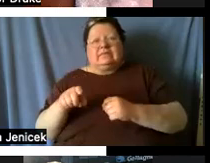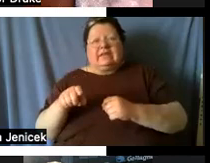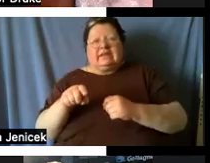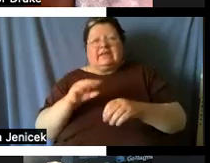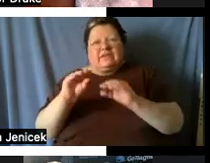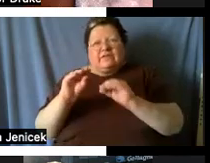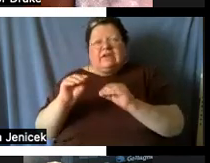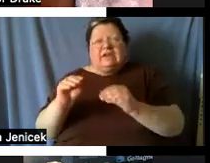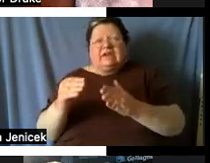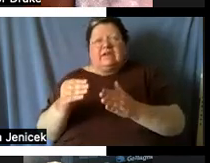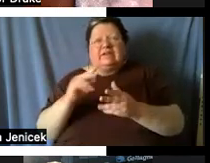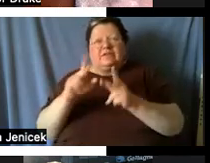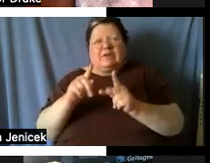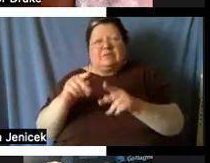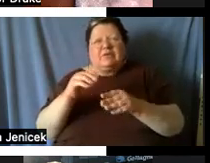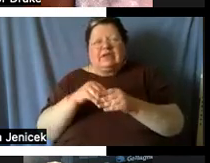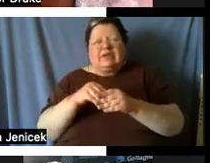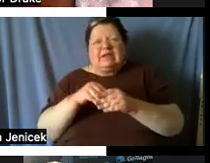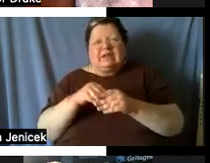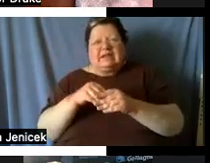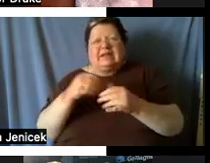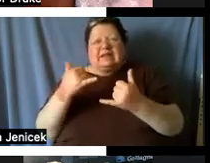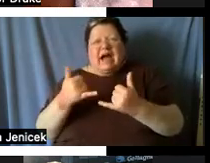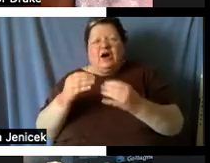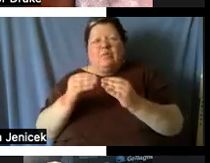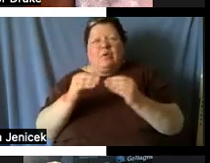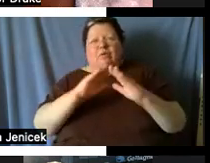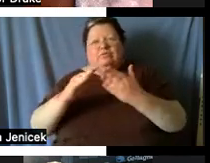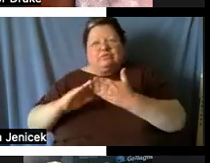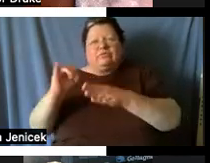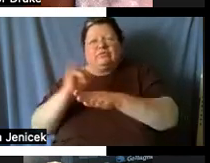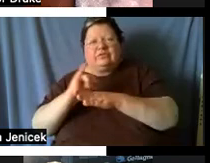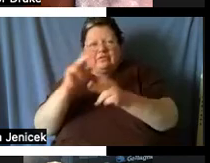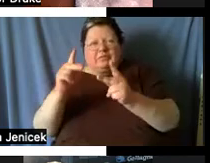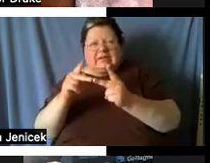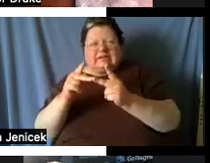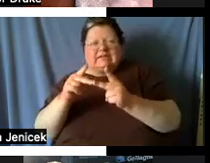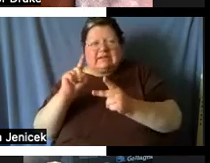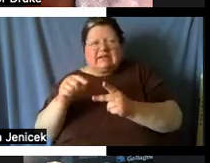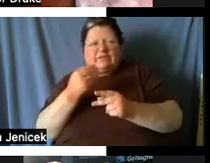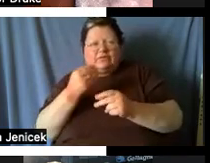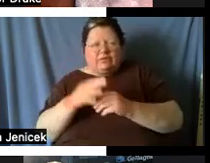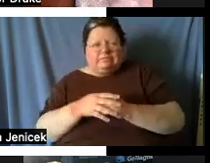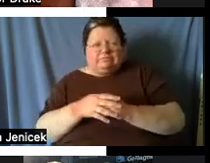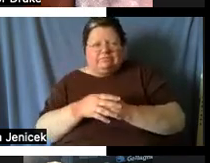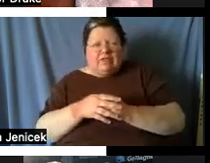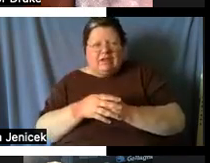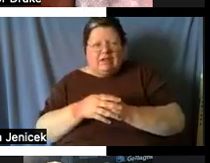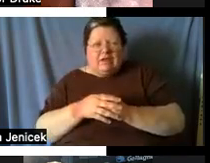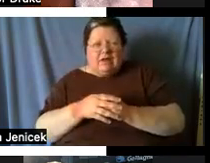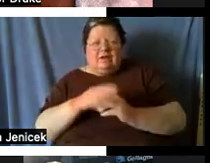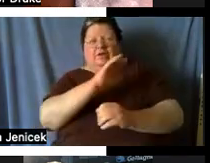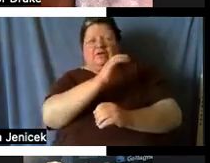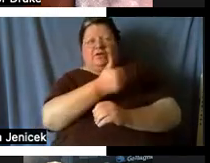people in those now more urban, more industrial places. So authorities went to